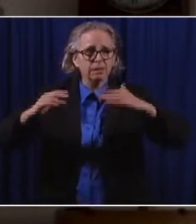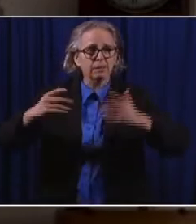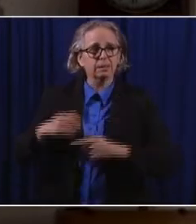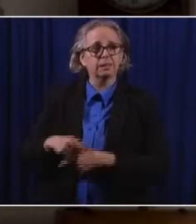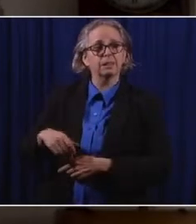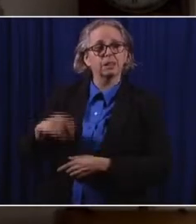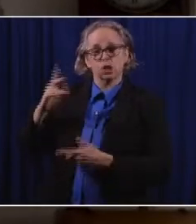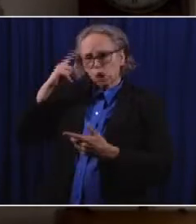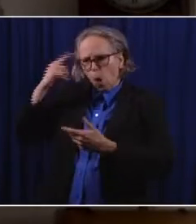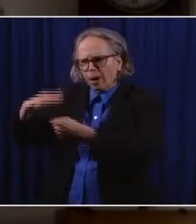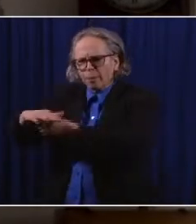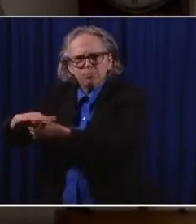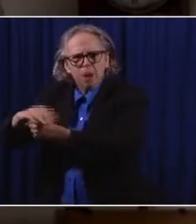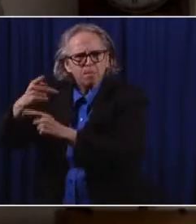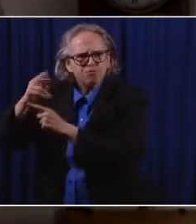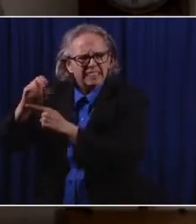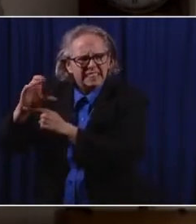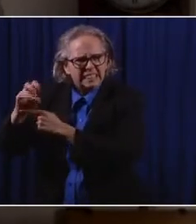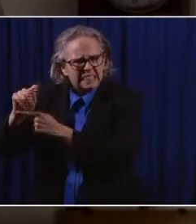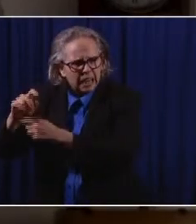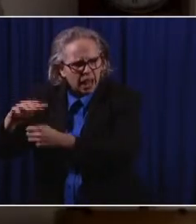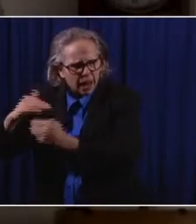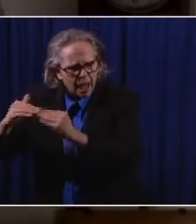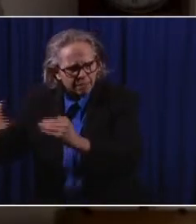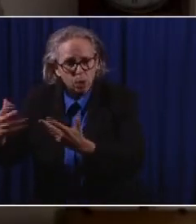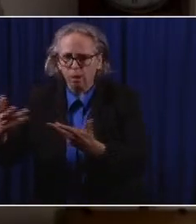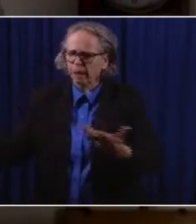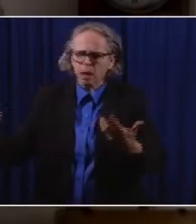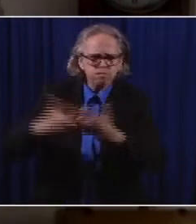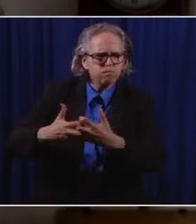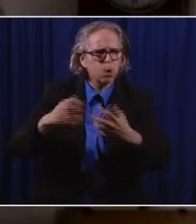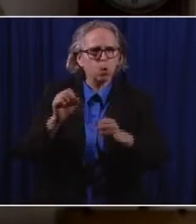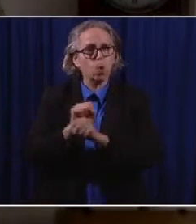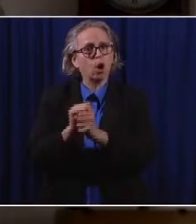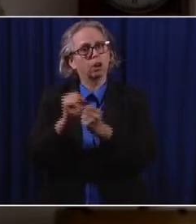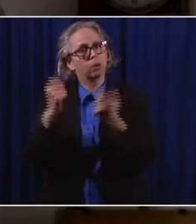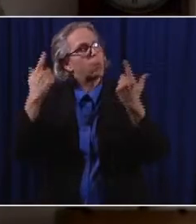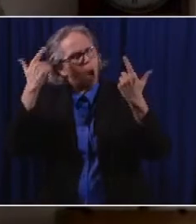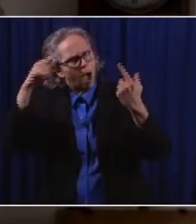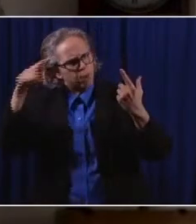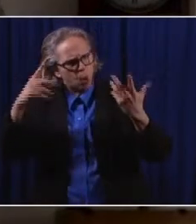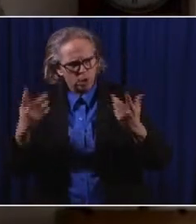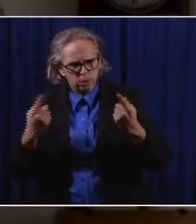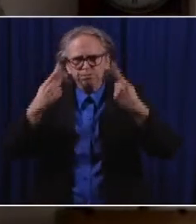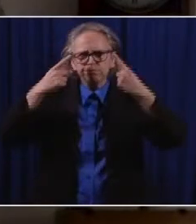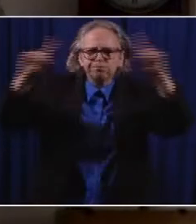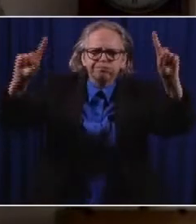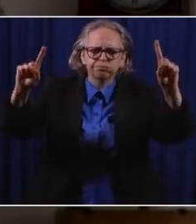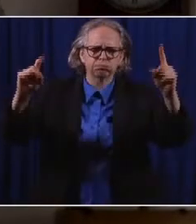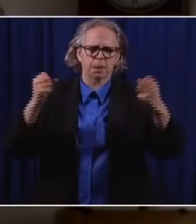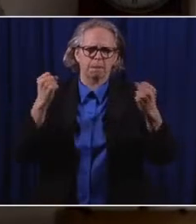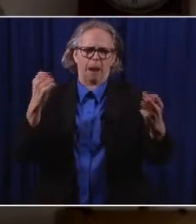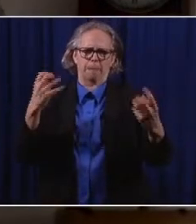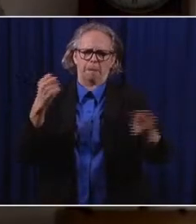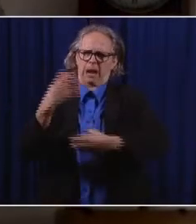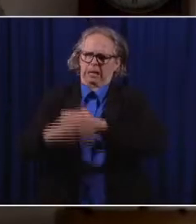They have worked together successfully for decades. And because of this